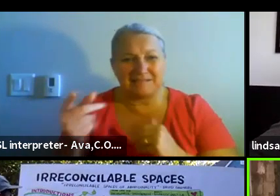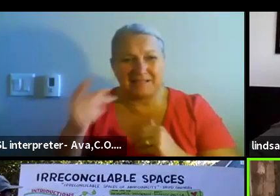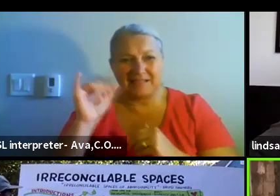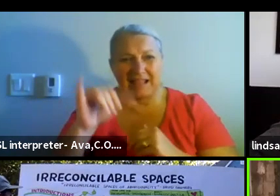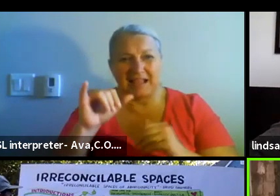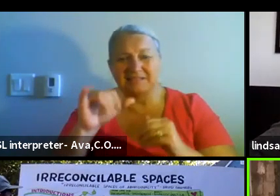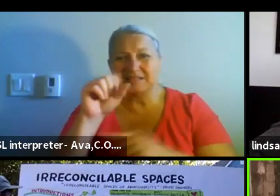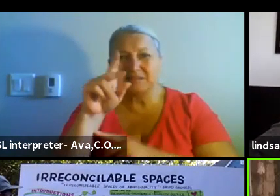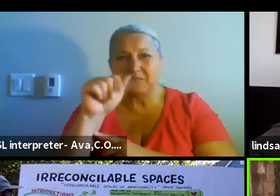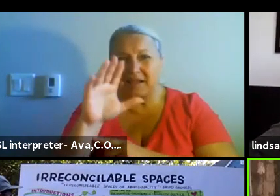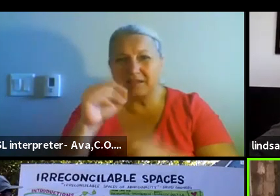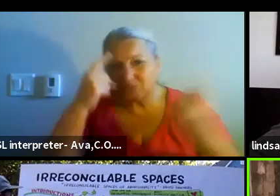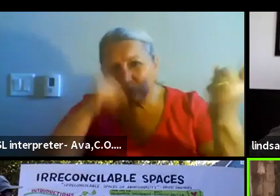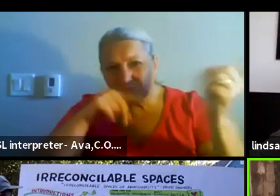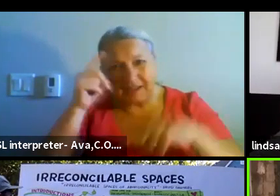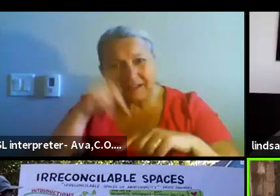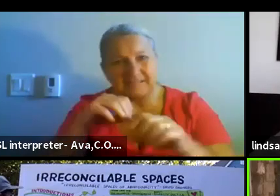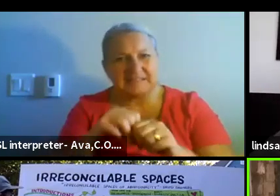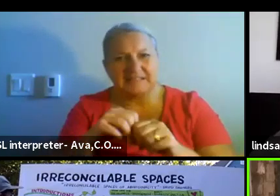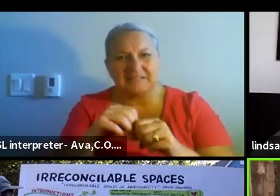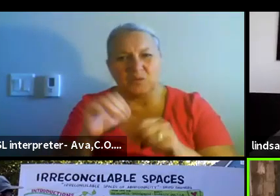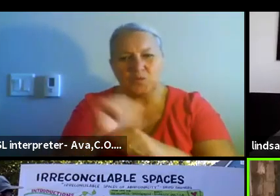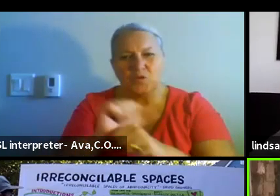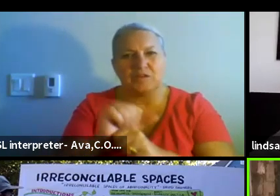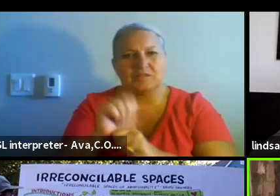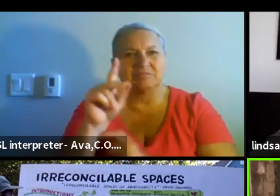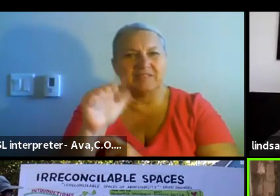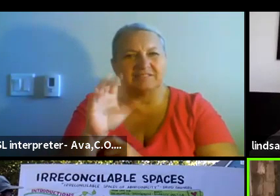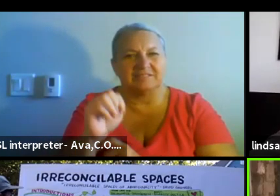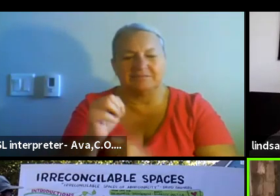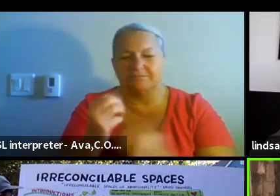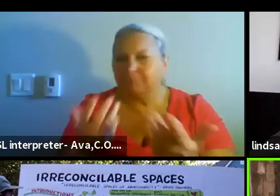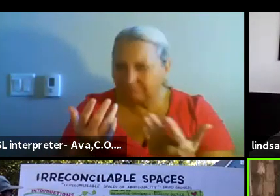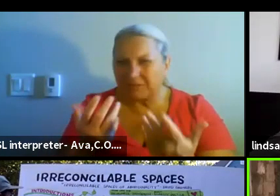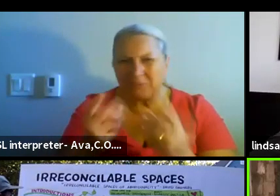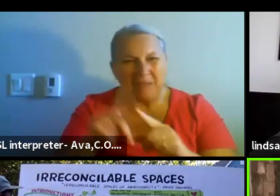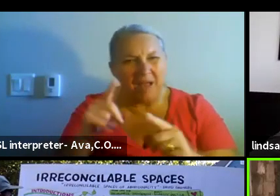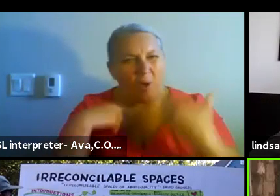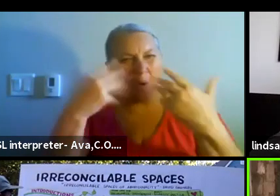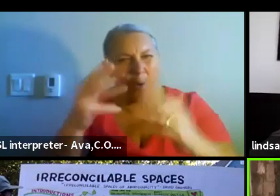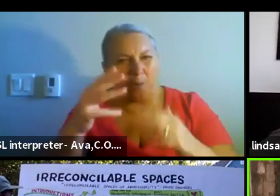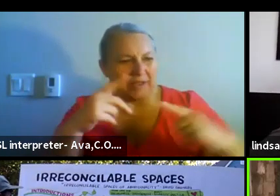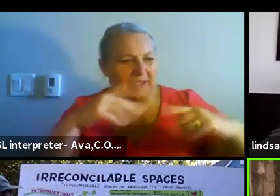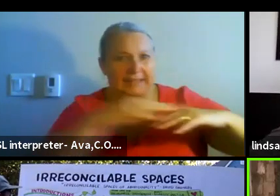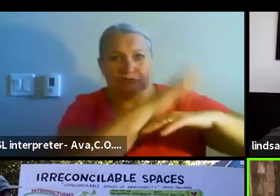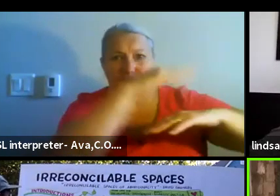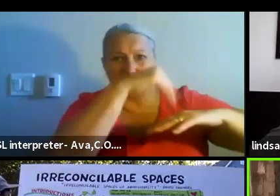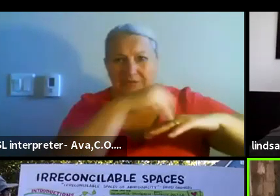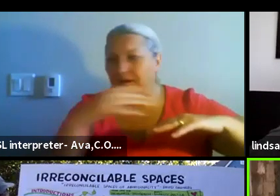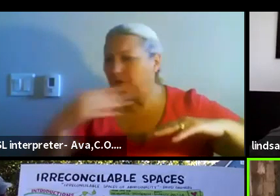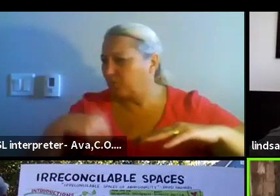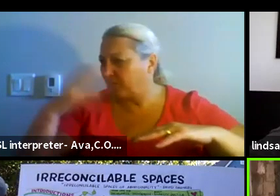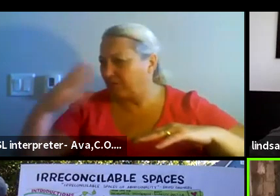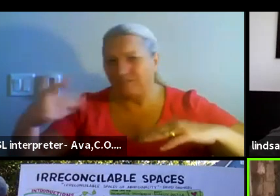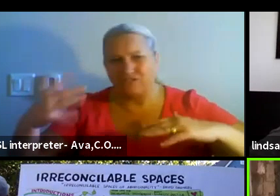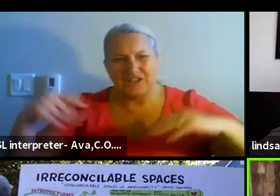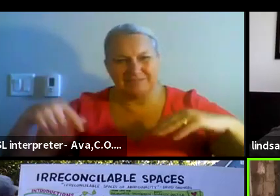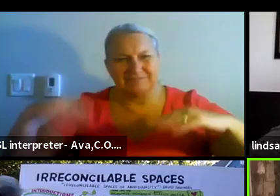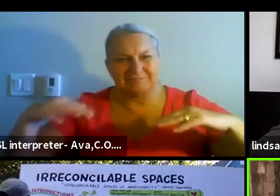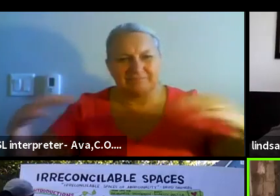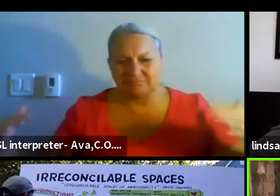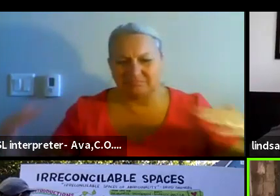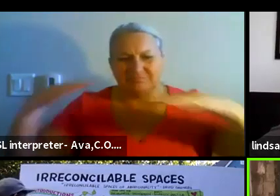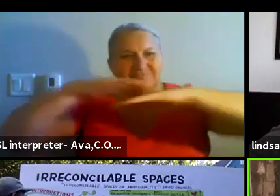were collapsed into a collective working space, when we did come together. And again, I invite